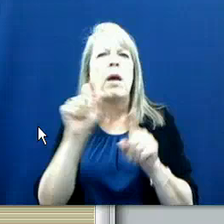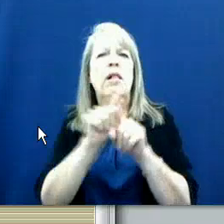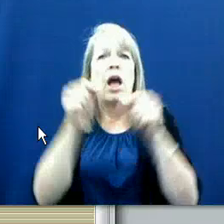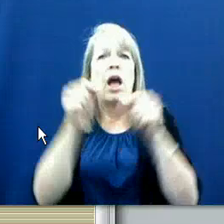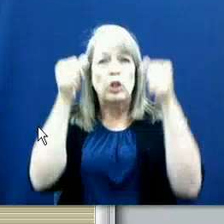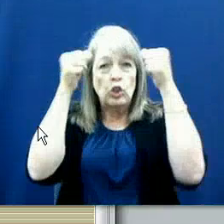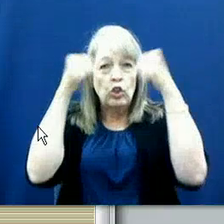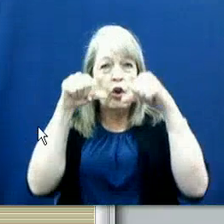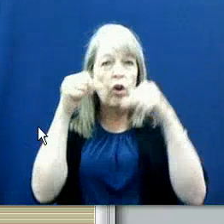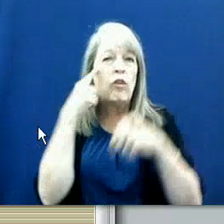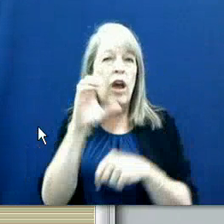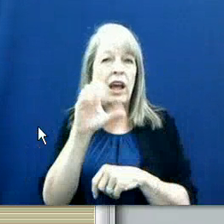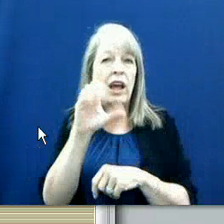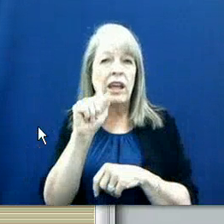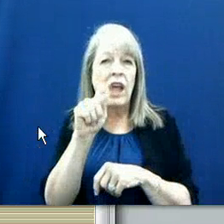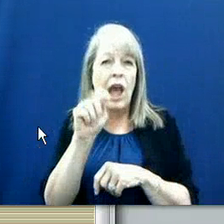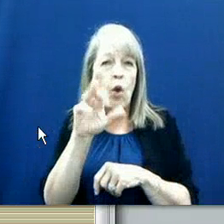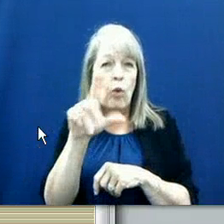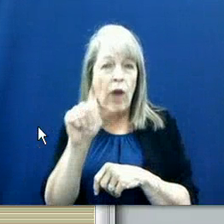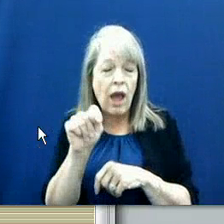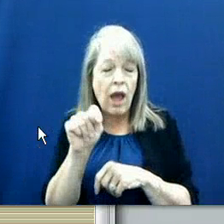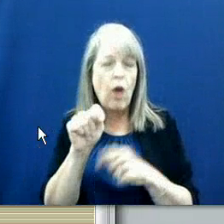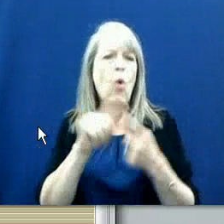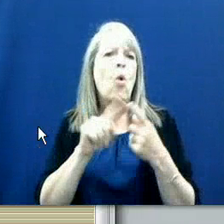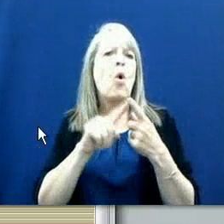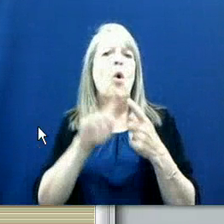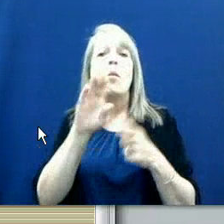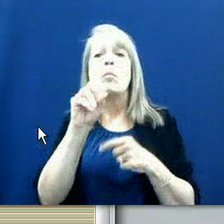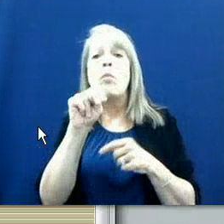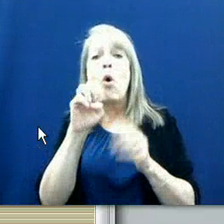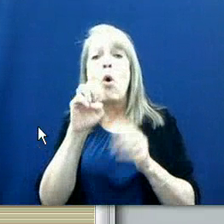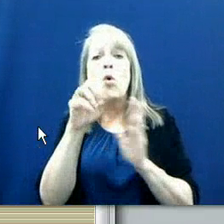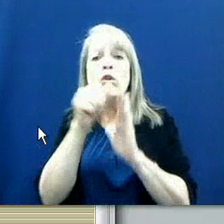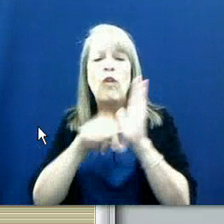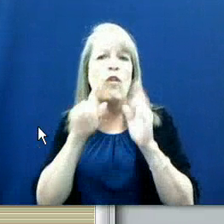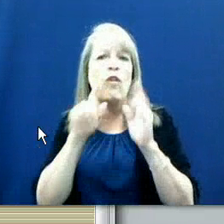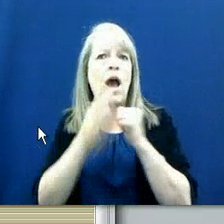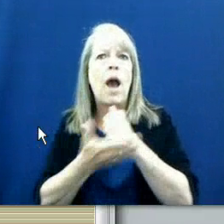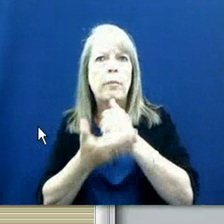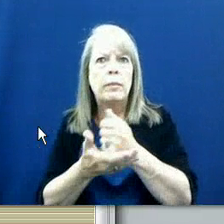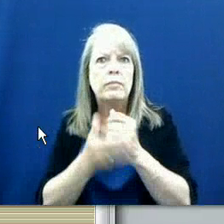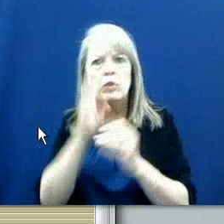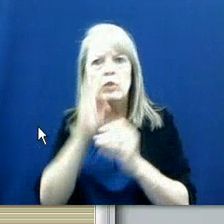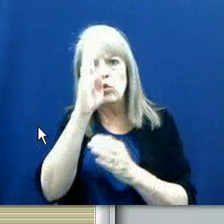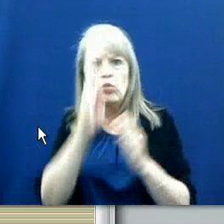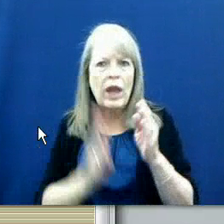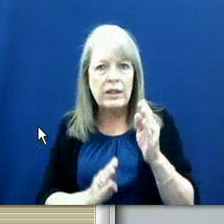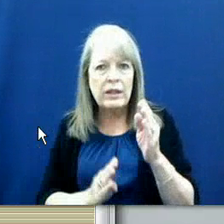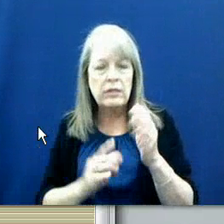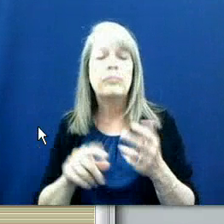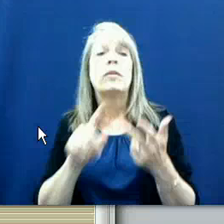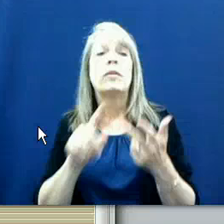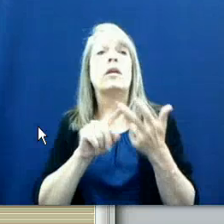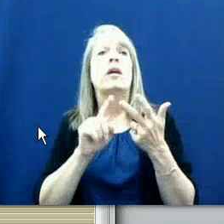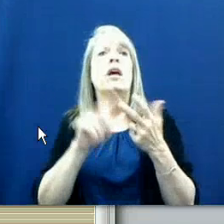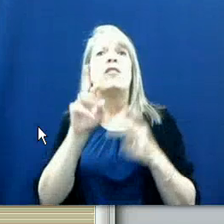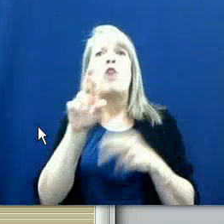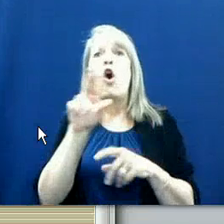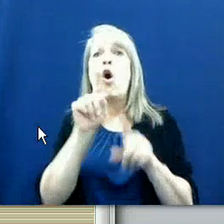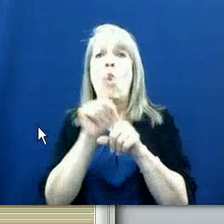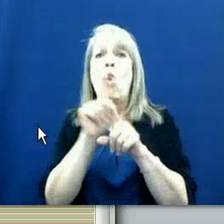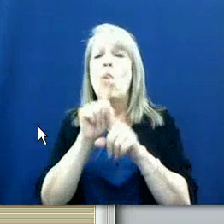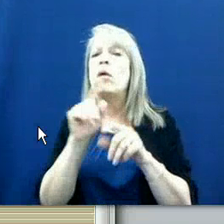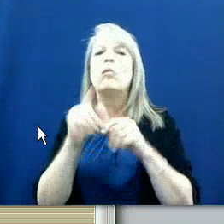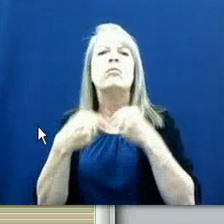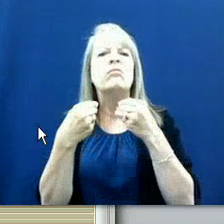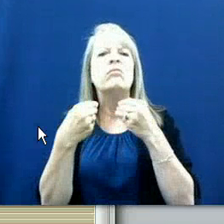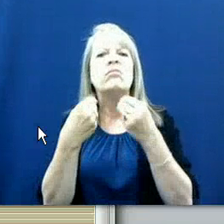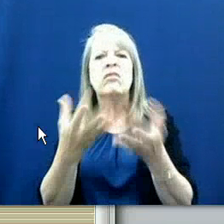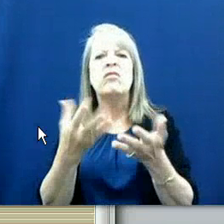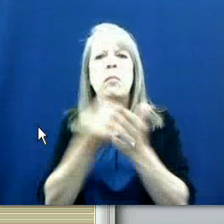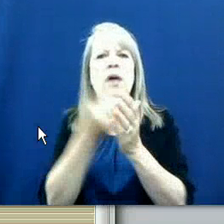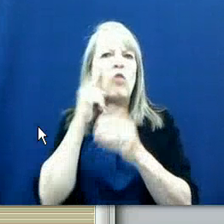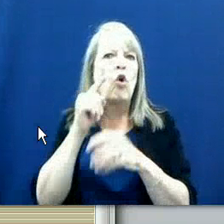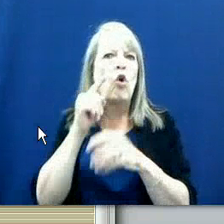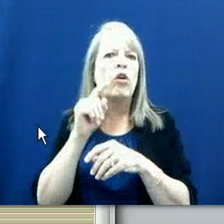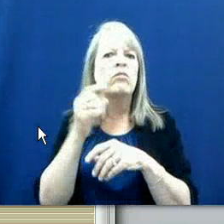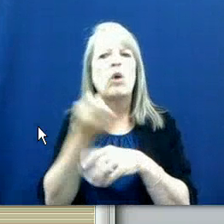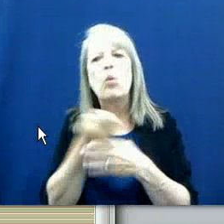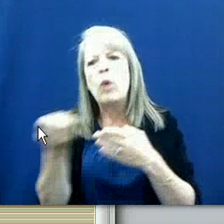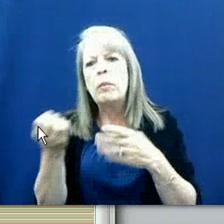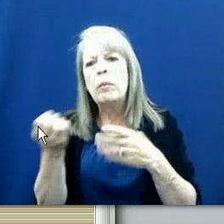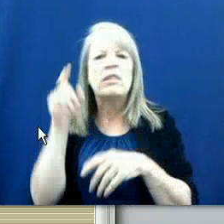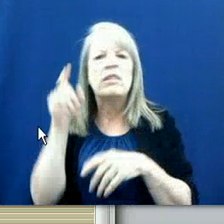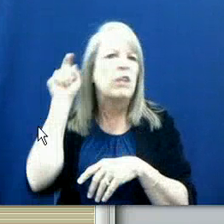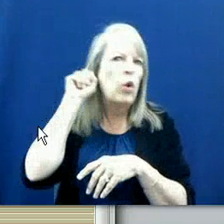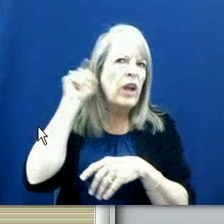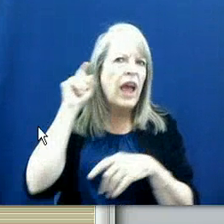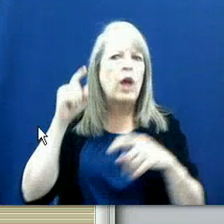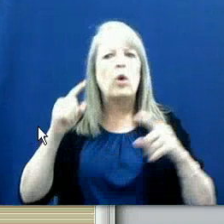on eyes or bone surgery for limb deformities. VR also began paying for equipment like hearing aids or wheelchairs,